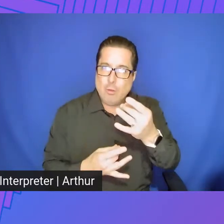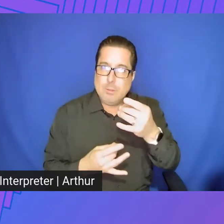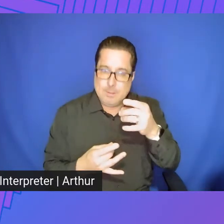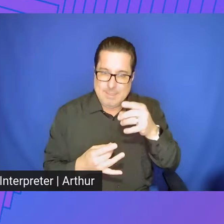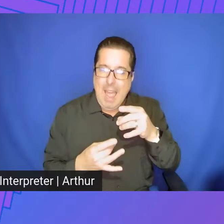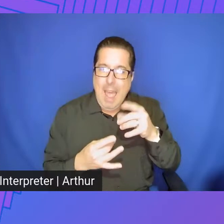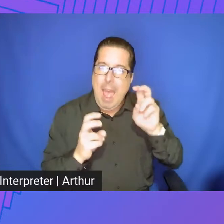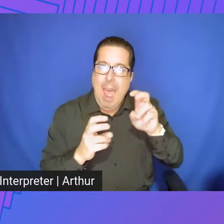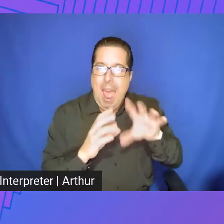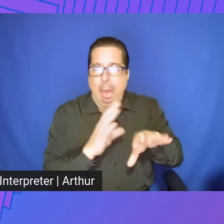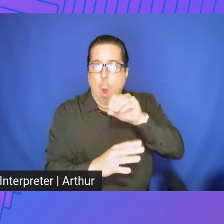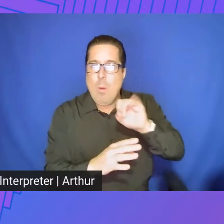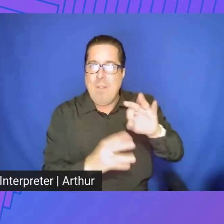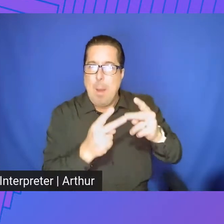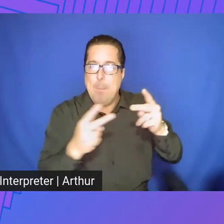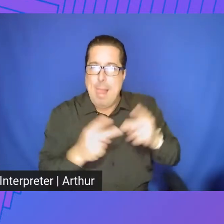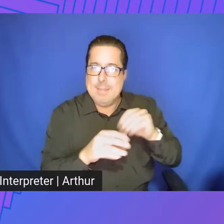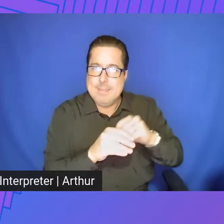email system.